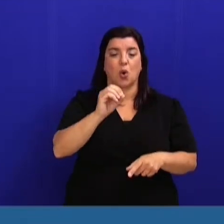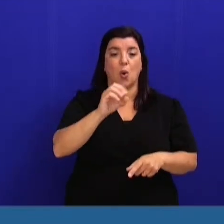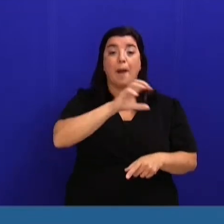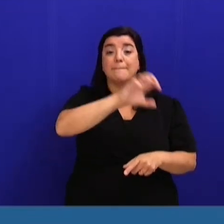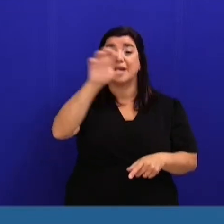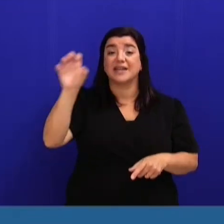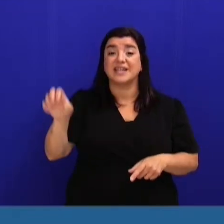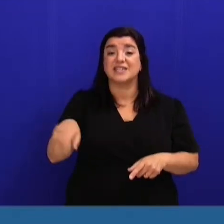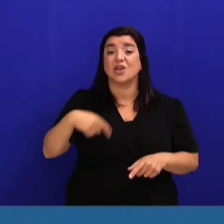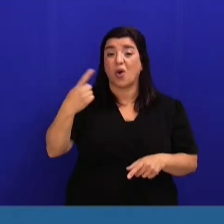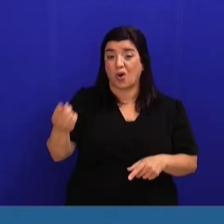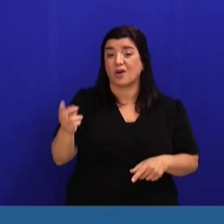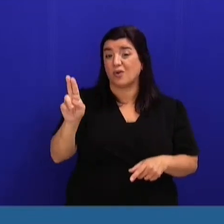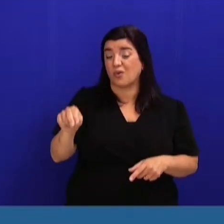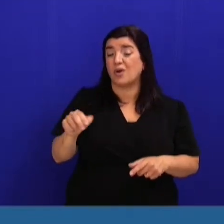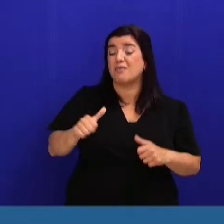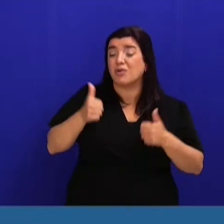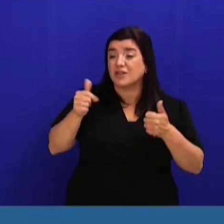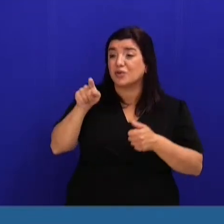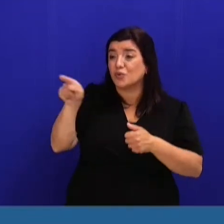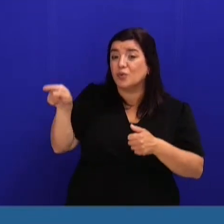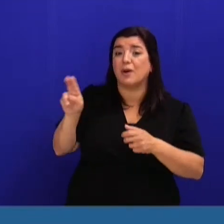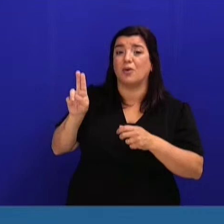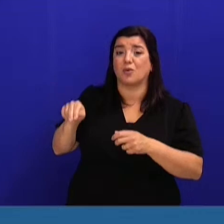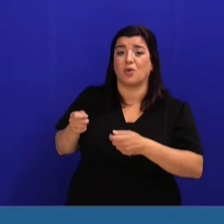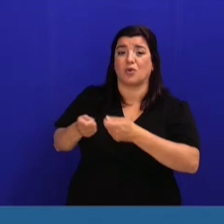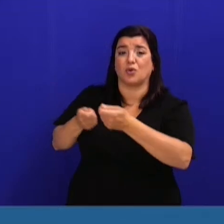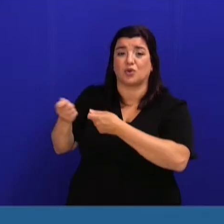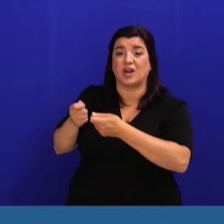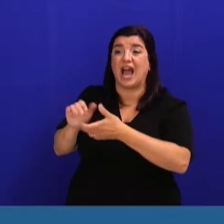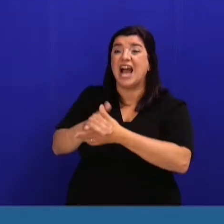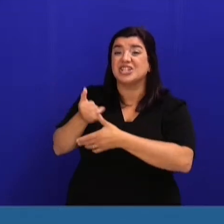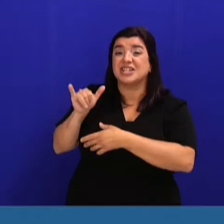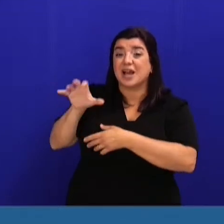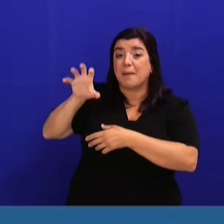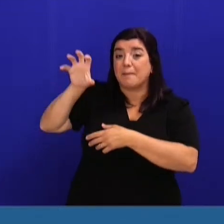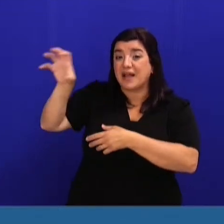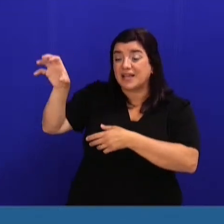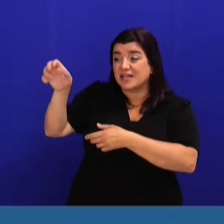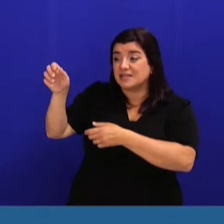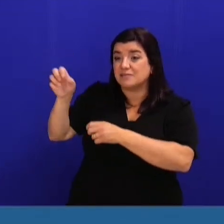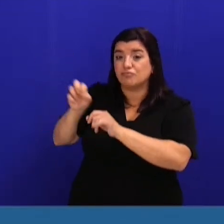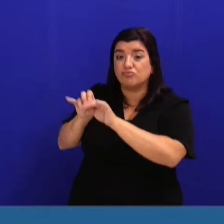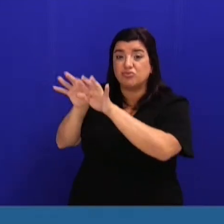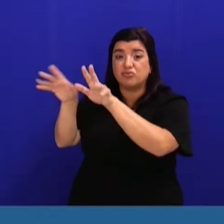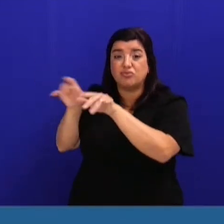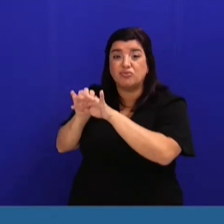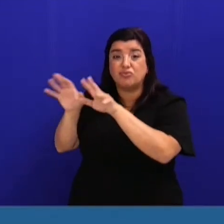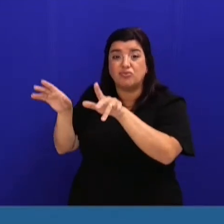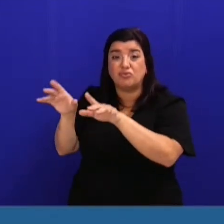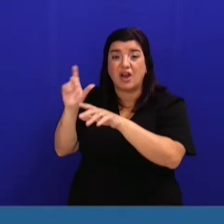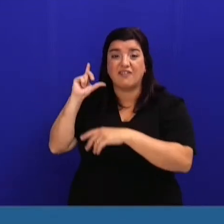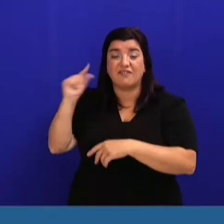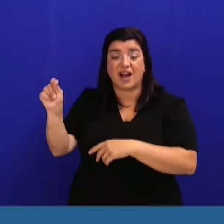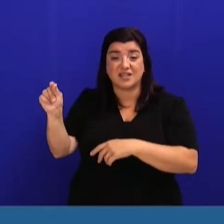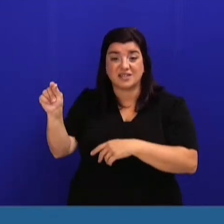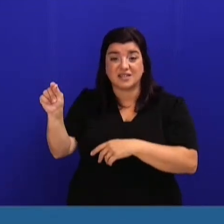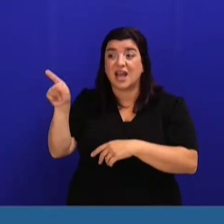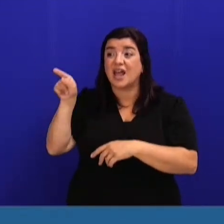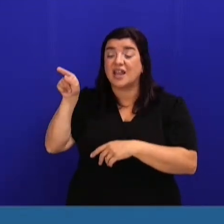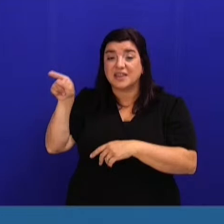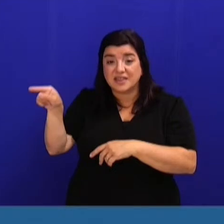ma jkollok pajjiżi fejn ikollok transmission qawwija fejn ikollok rati ta' każijiet għoljin, hemmhekk iżjed